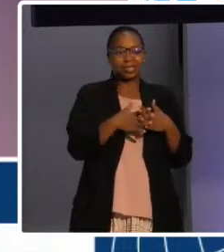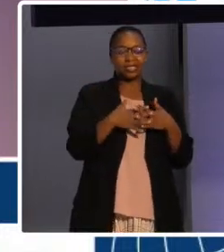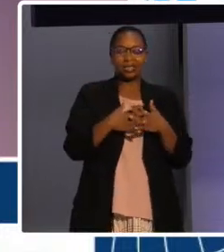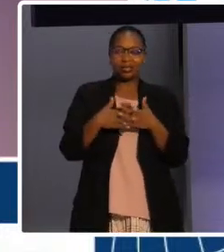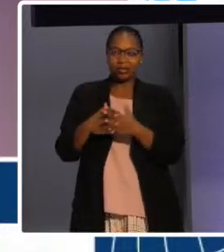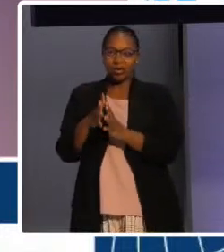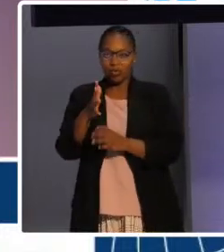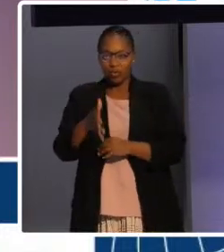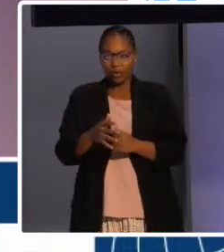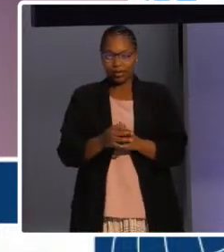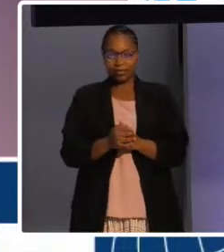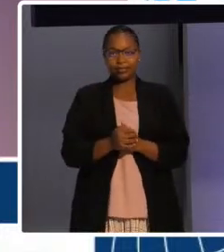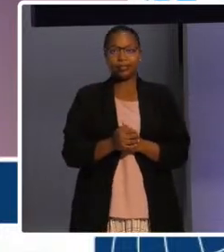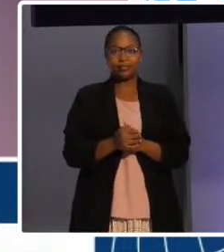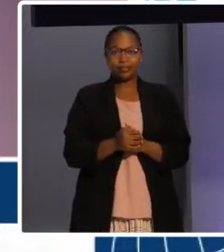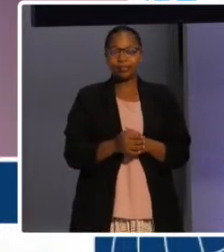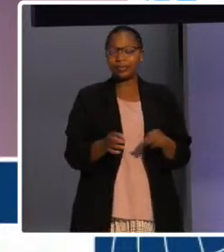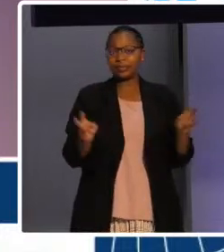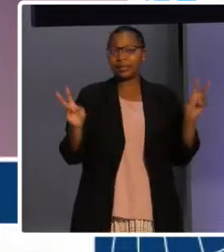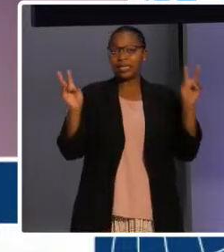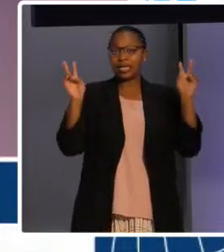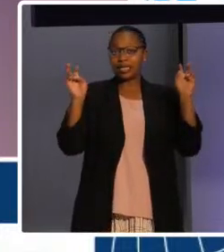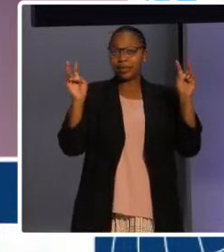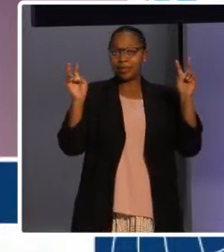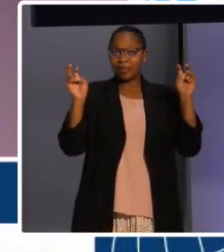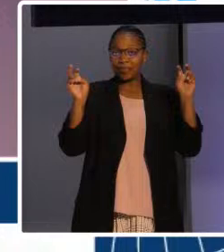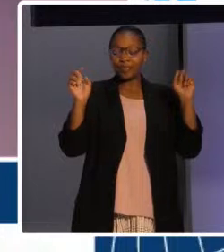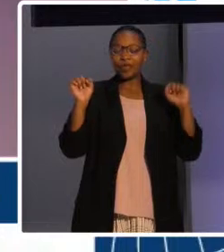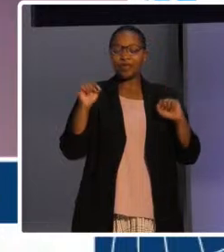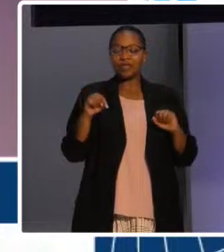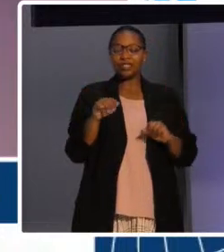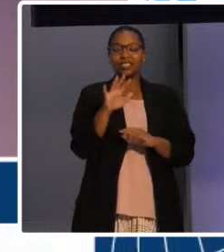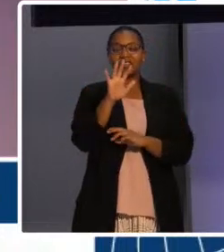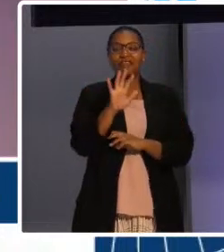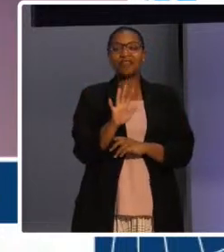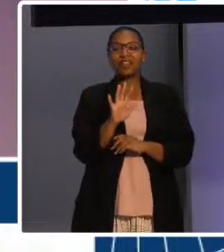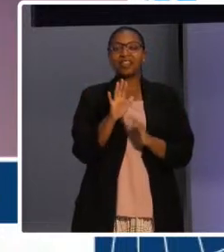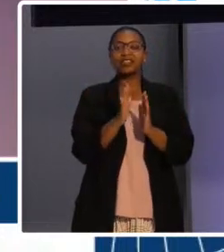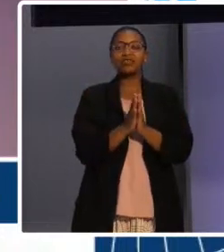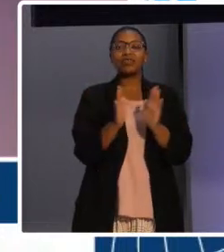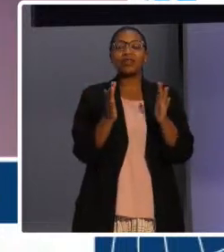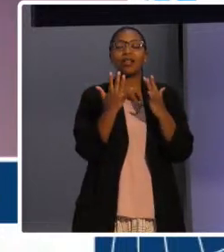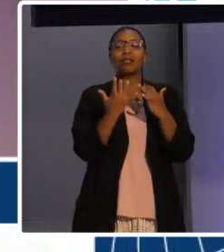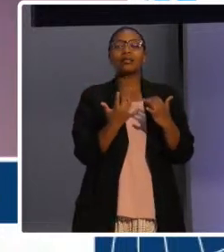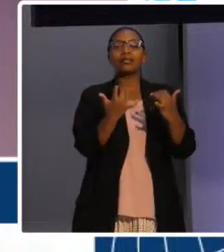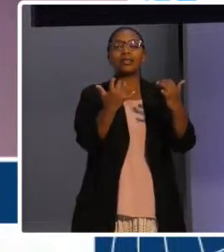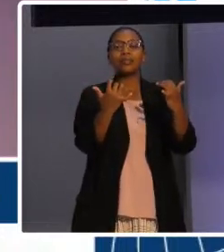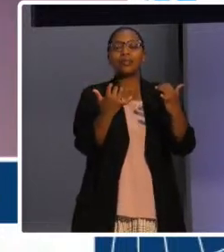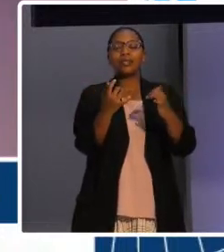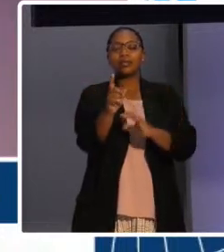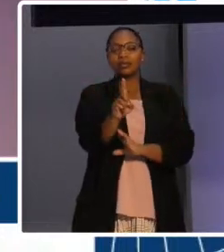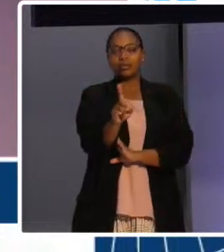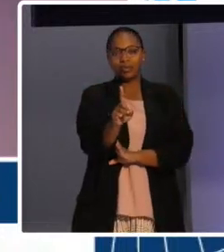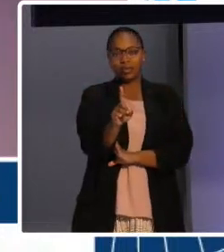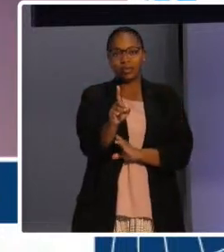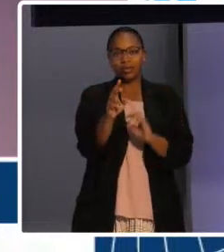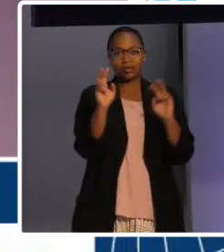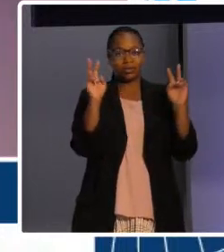The theme of this AWEB General Assembly, which is open